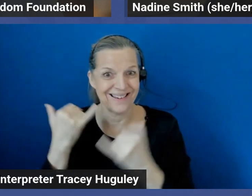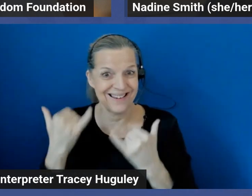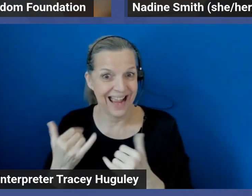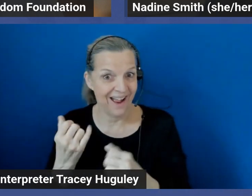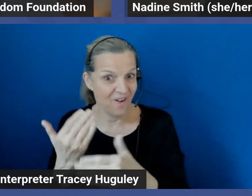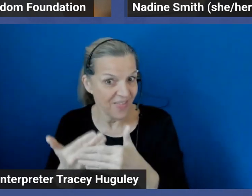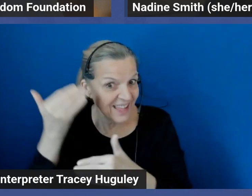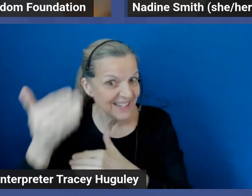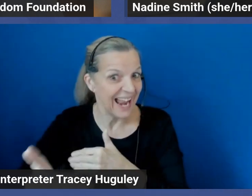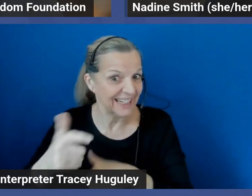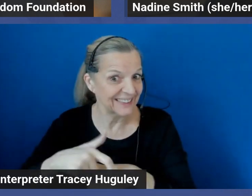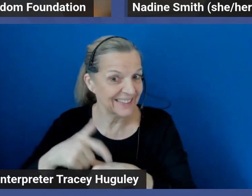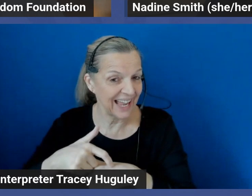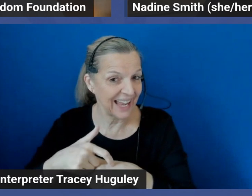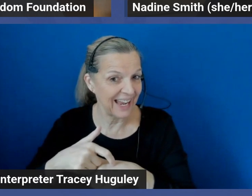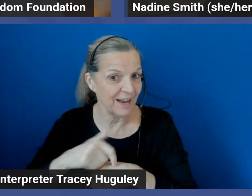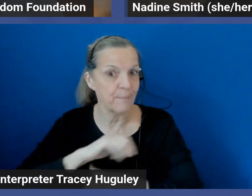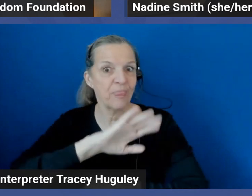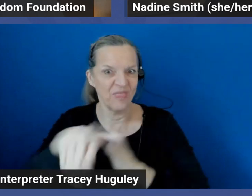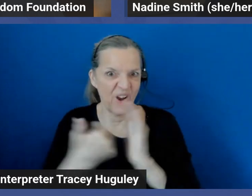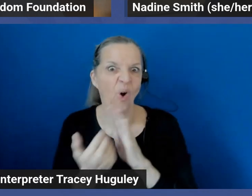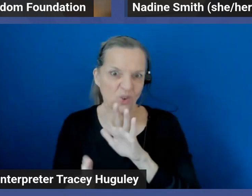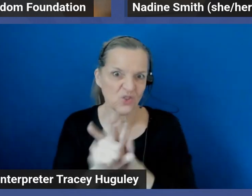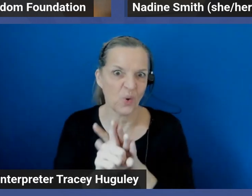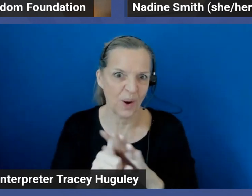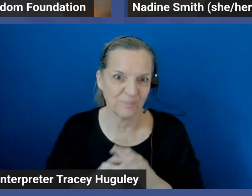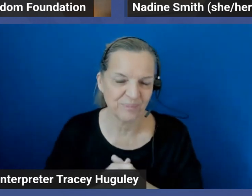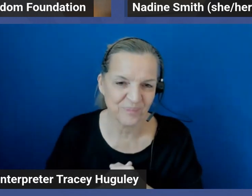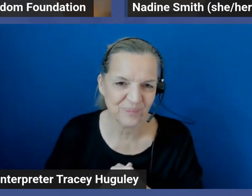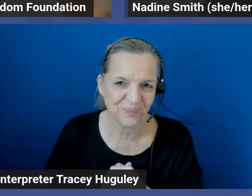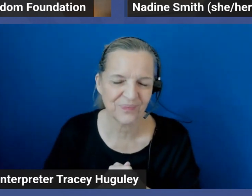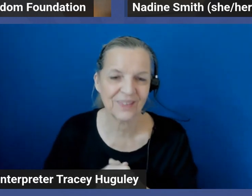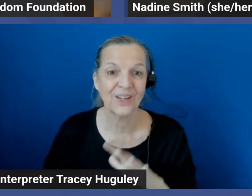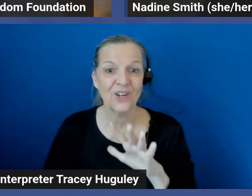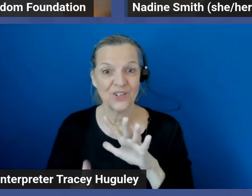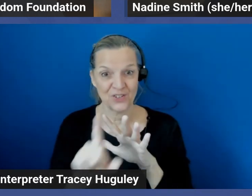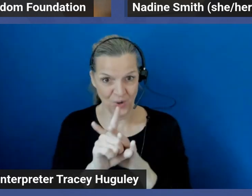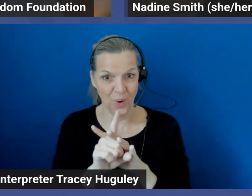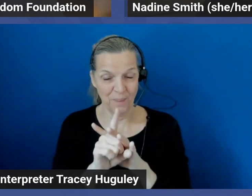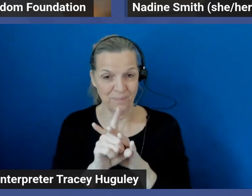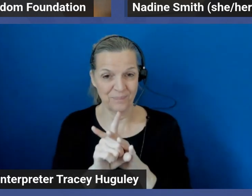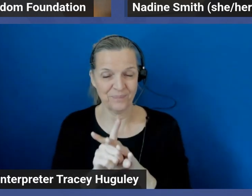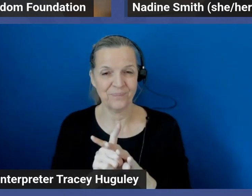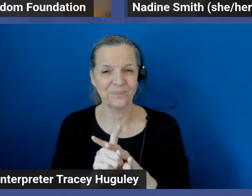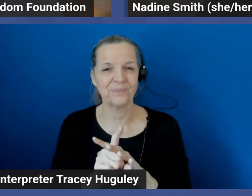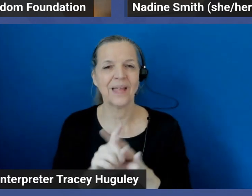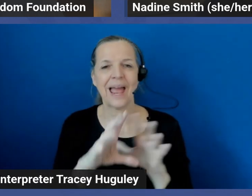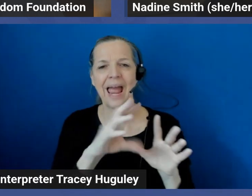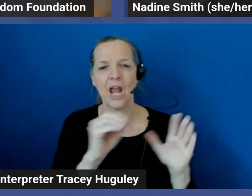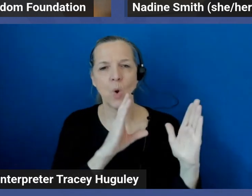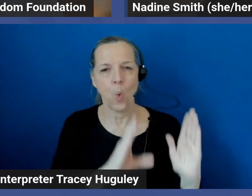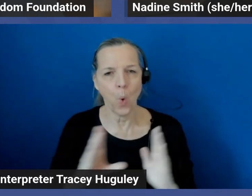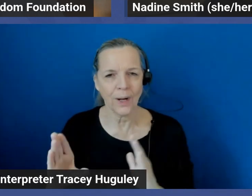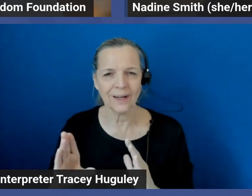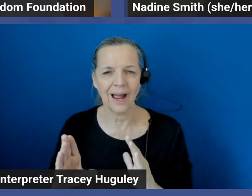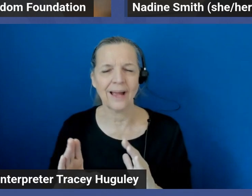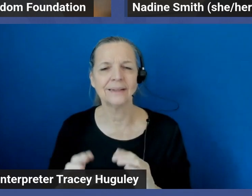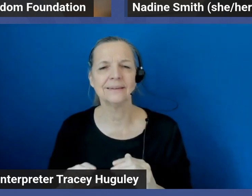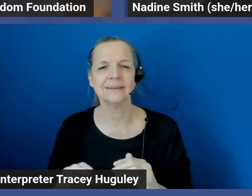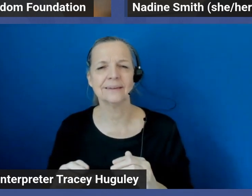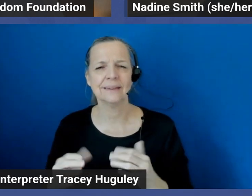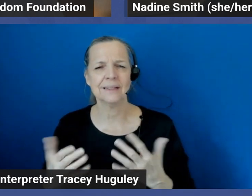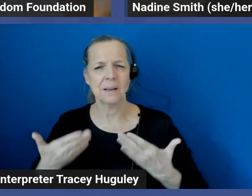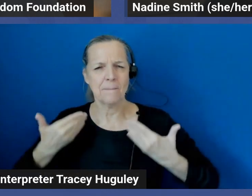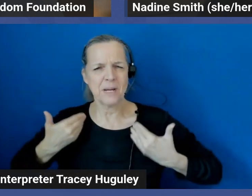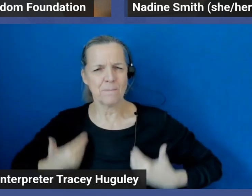time, they all fully show up. So showing up in organizing, being present is such